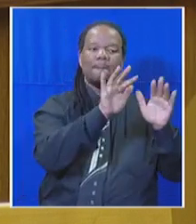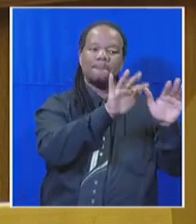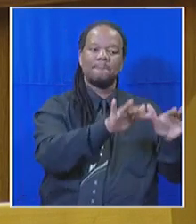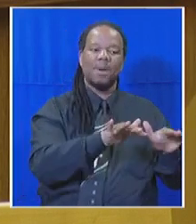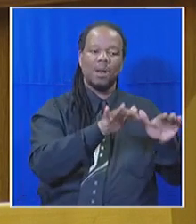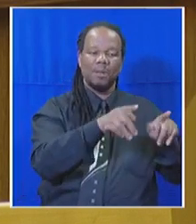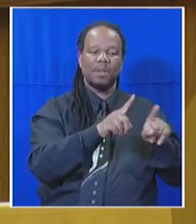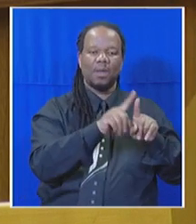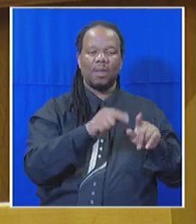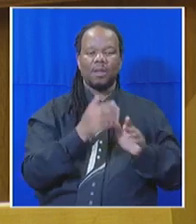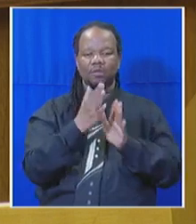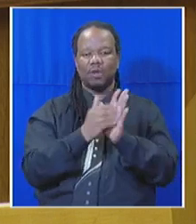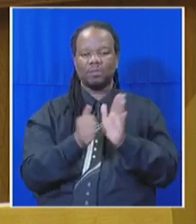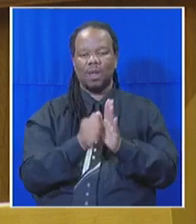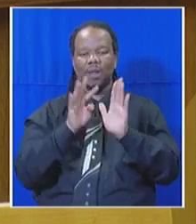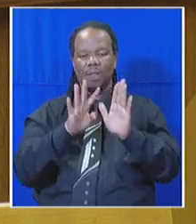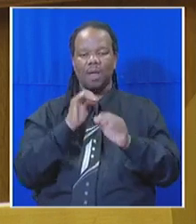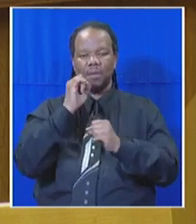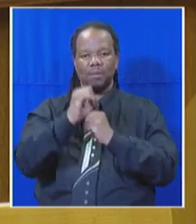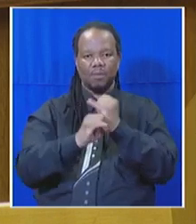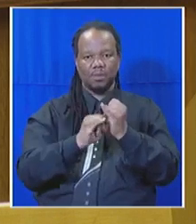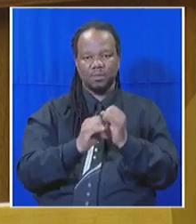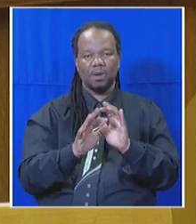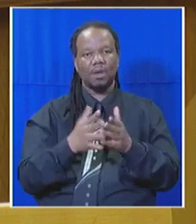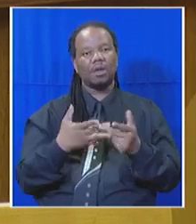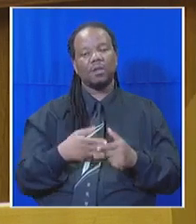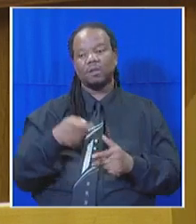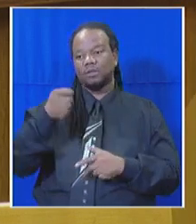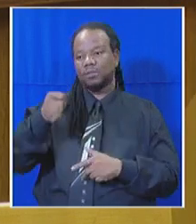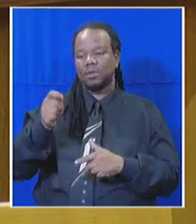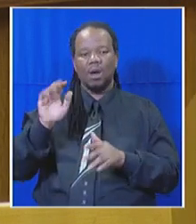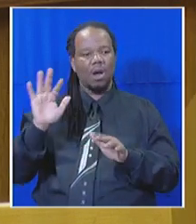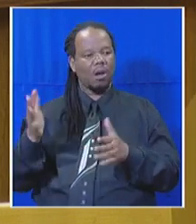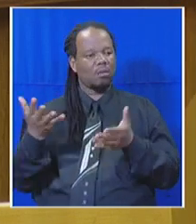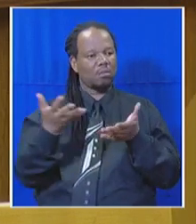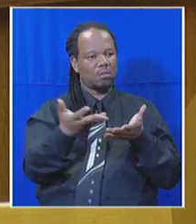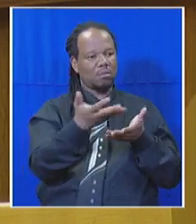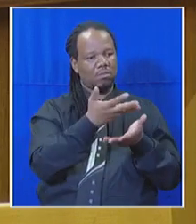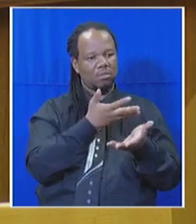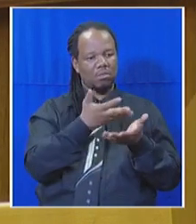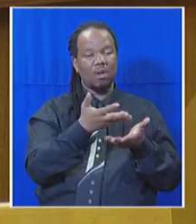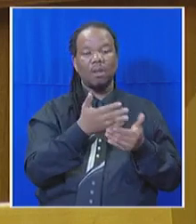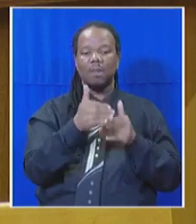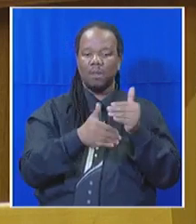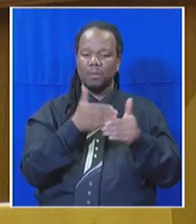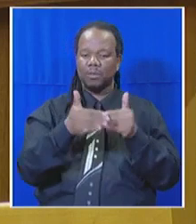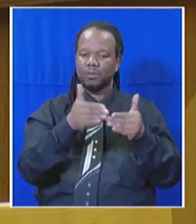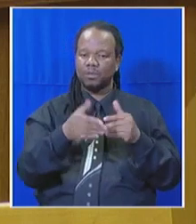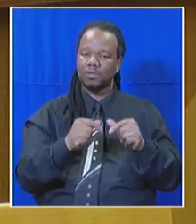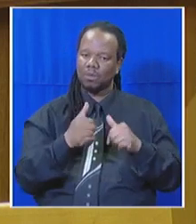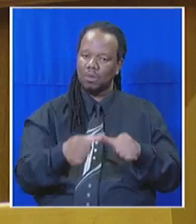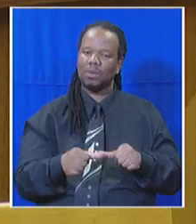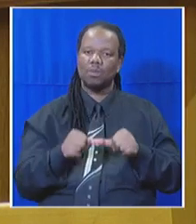9 institution, the Office of the Speaker has started that process. It's going on very well. With regard to the